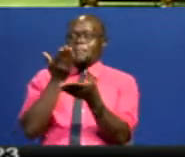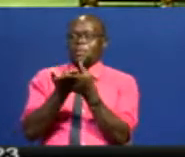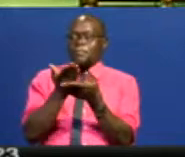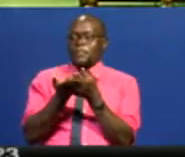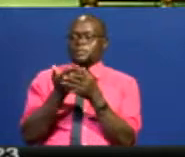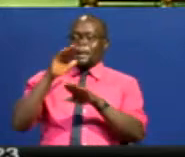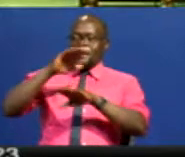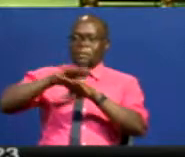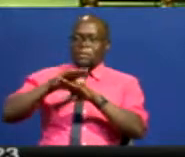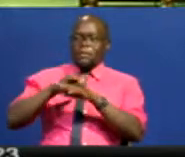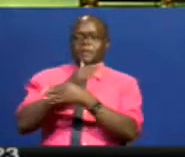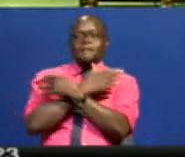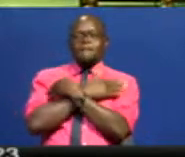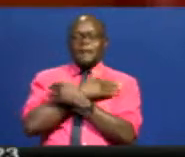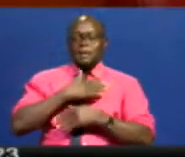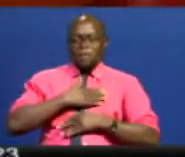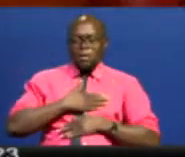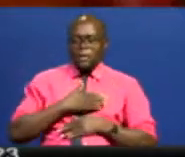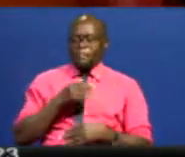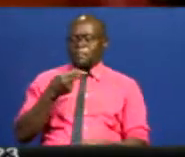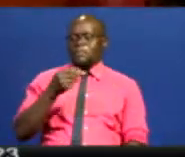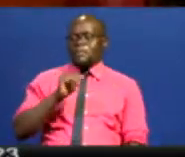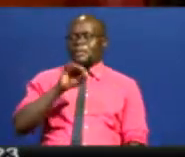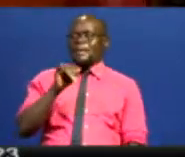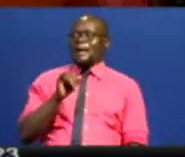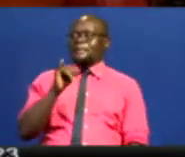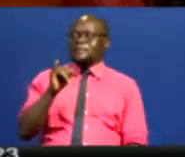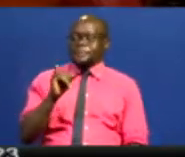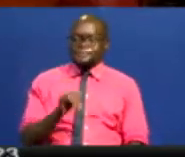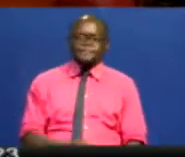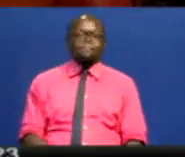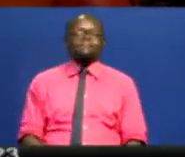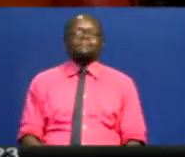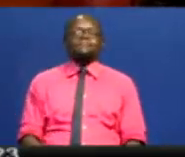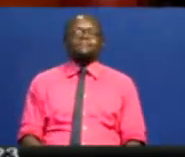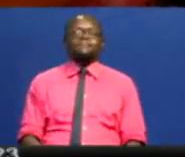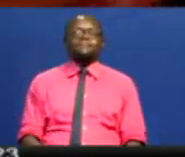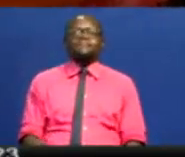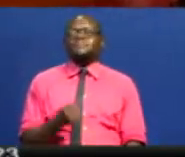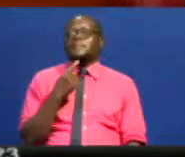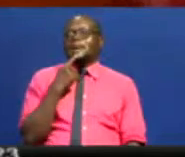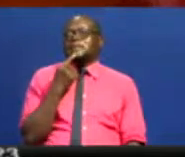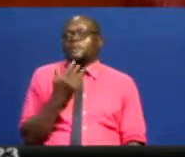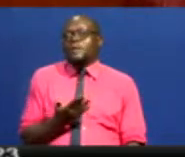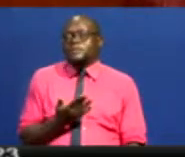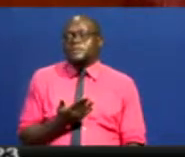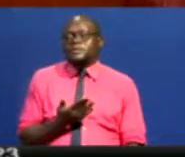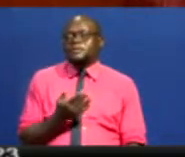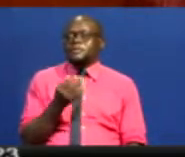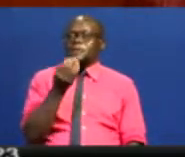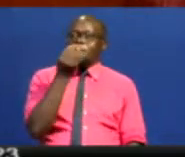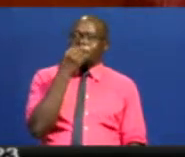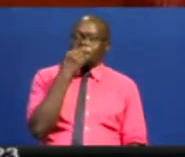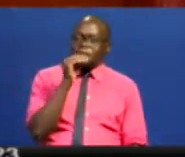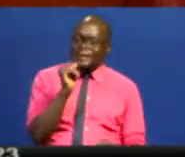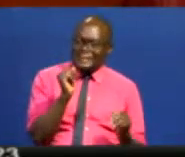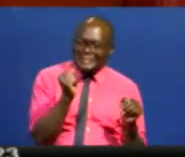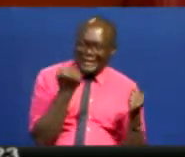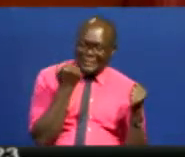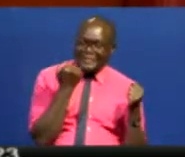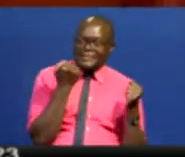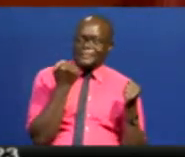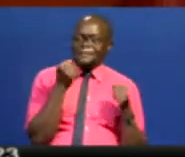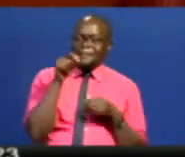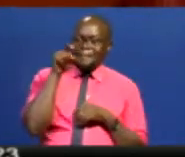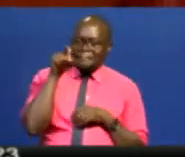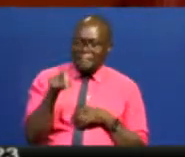good friend, Honorable Haji. I want to really state that food security